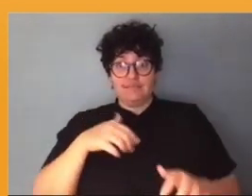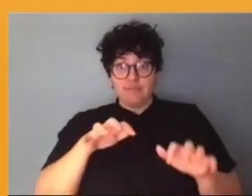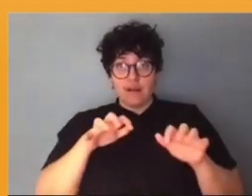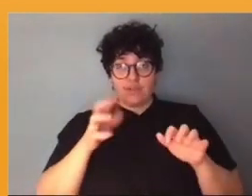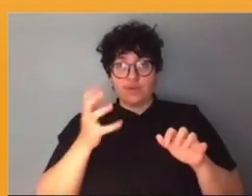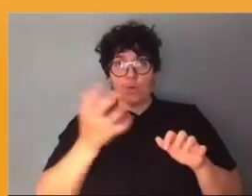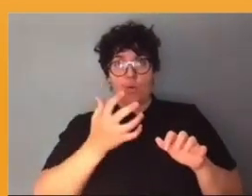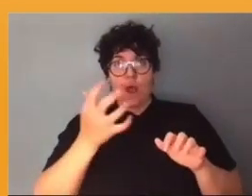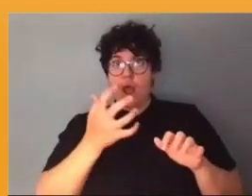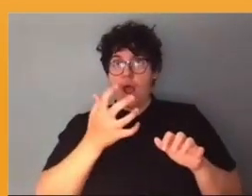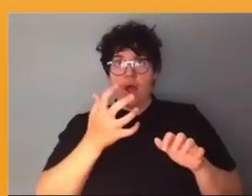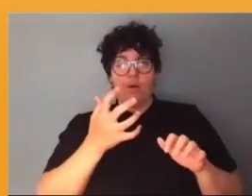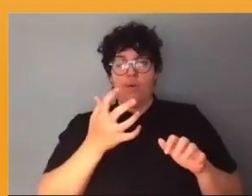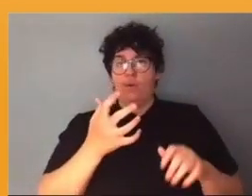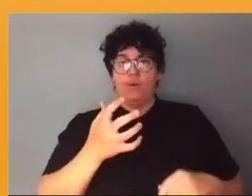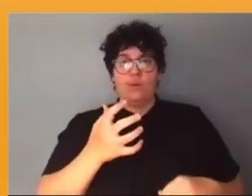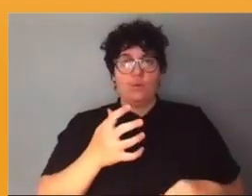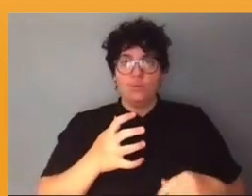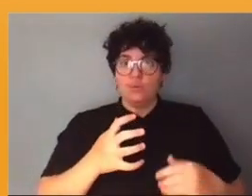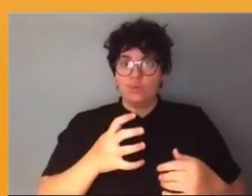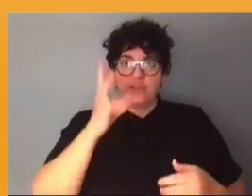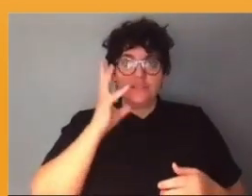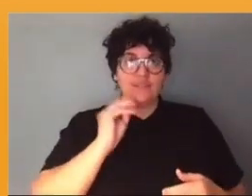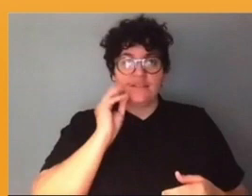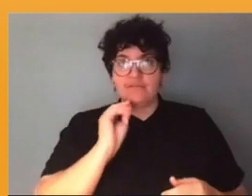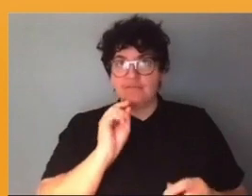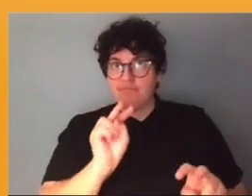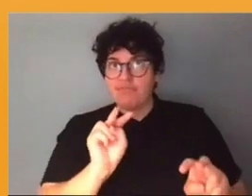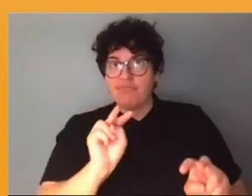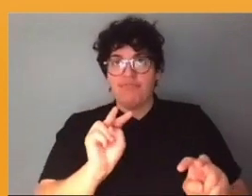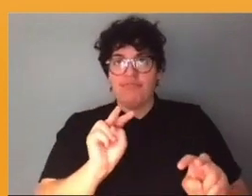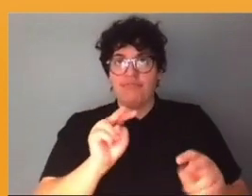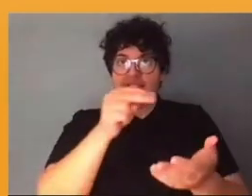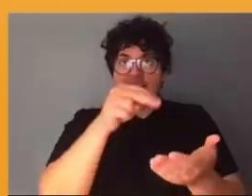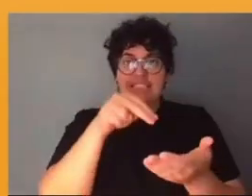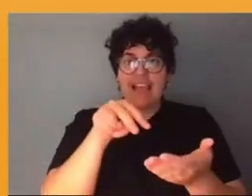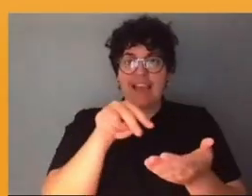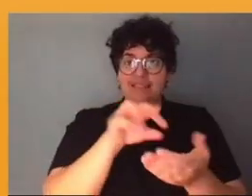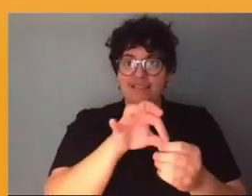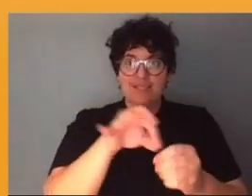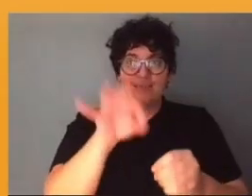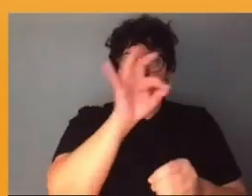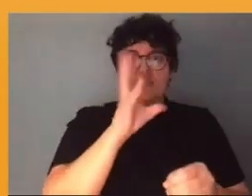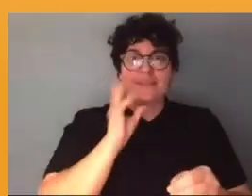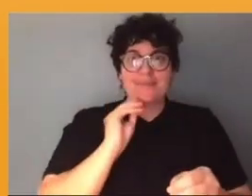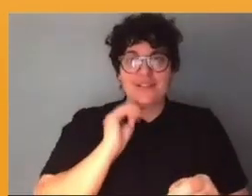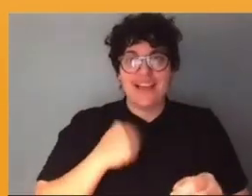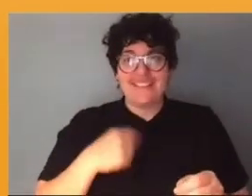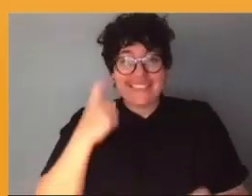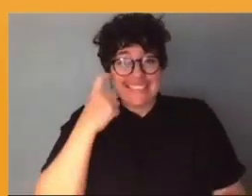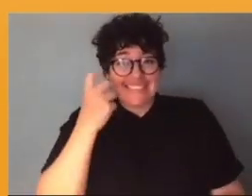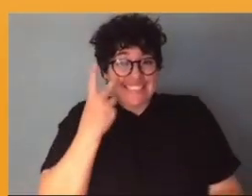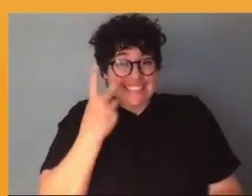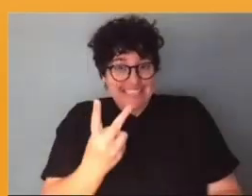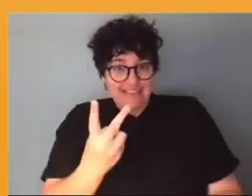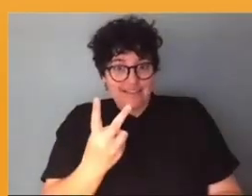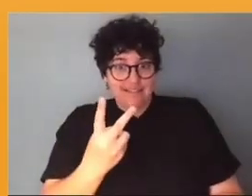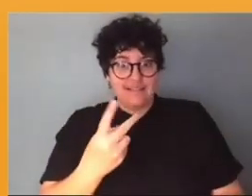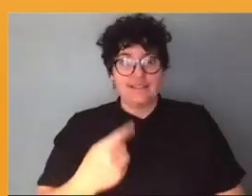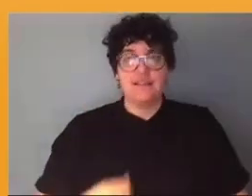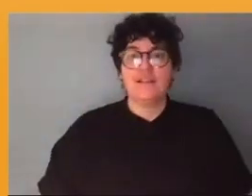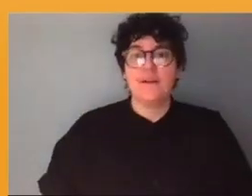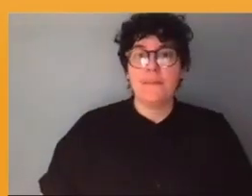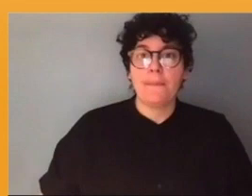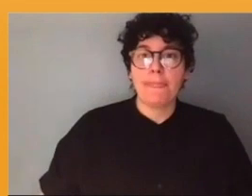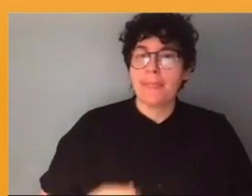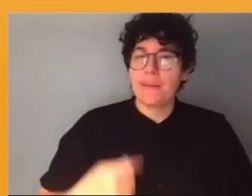The sureness that a dance, it's such an odd example to use, but I was really holding off on saying something to somebody that I wanted